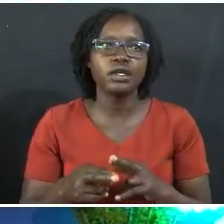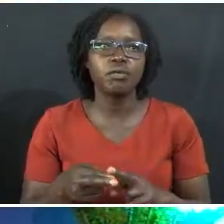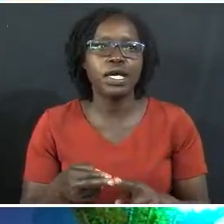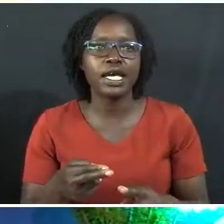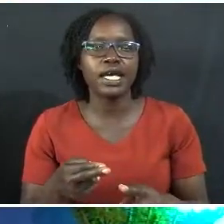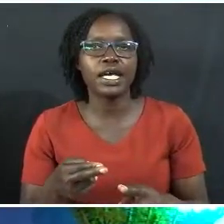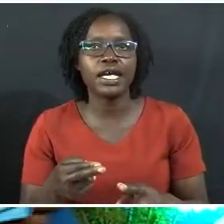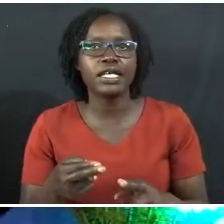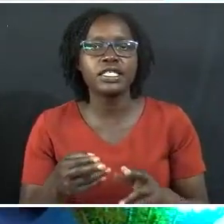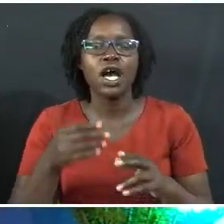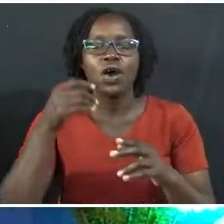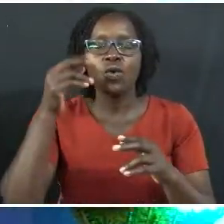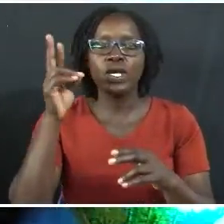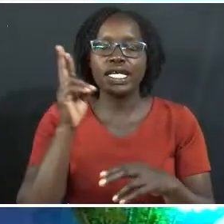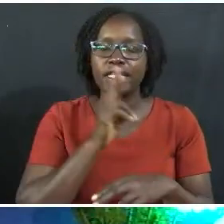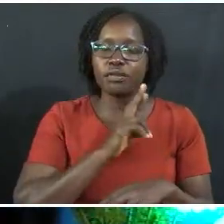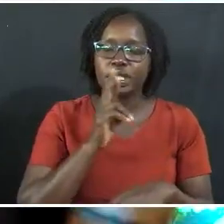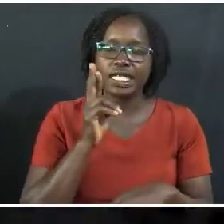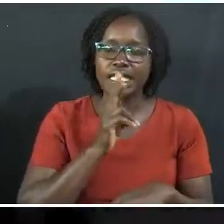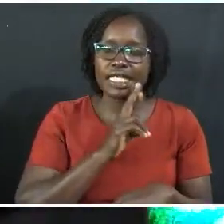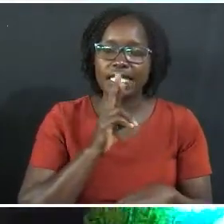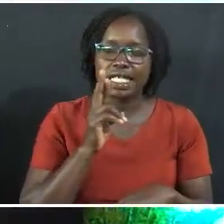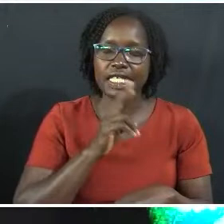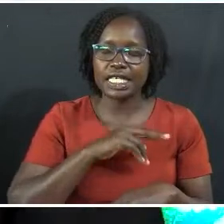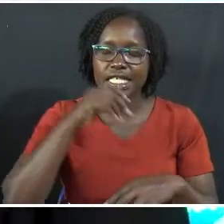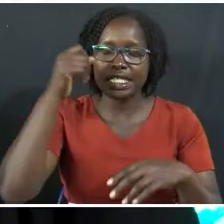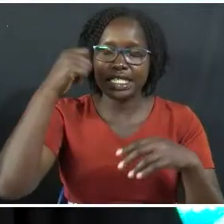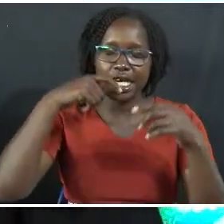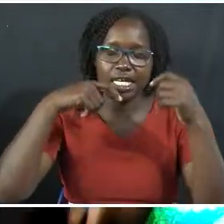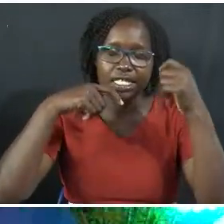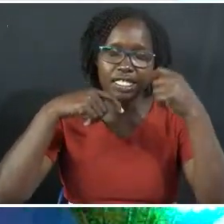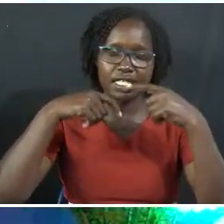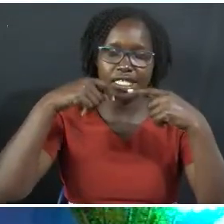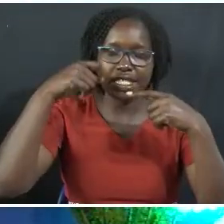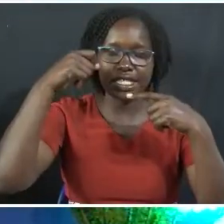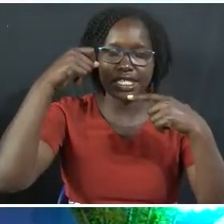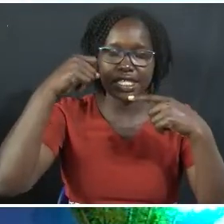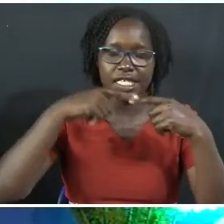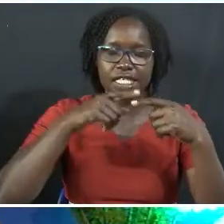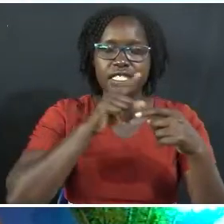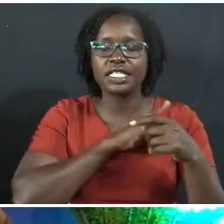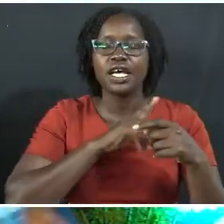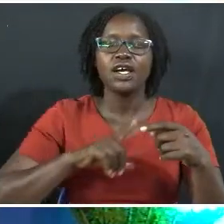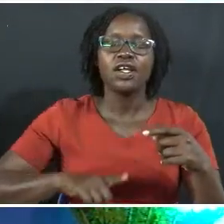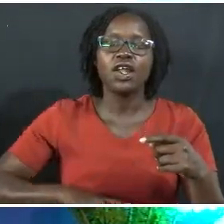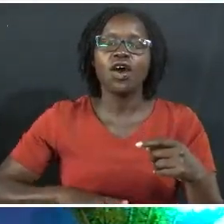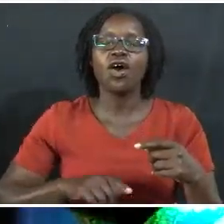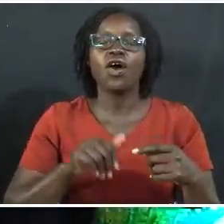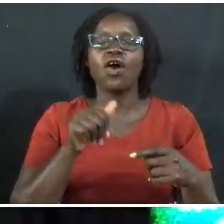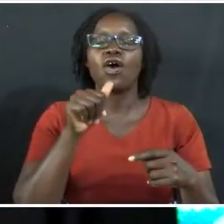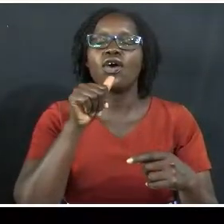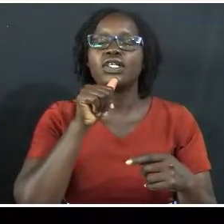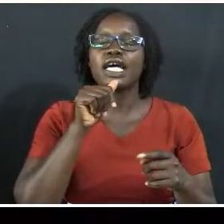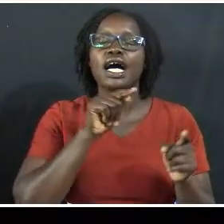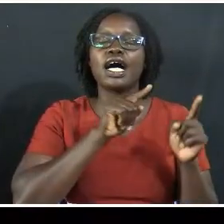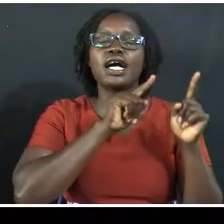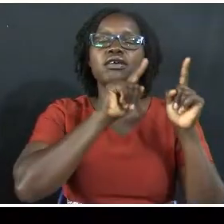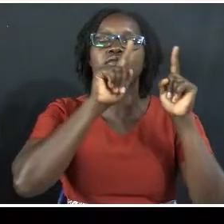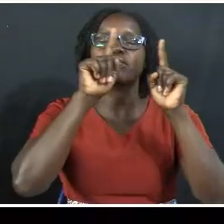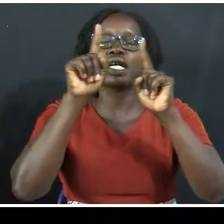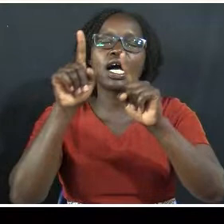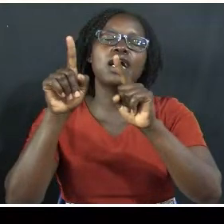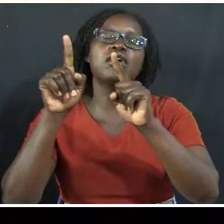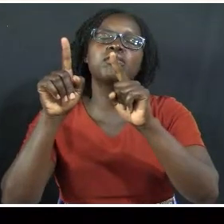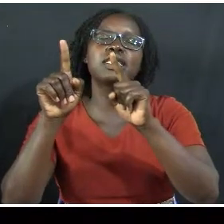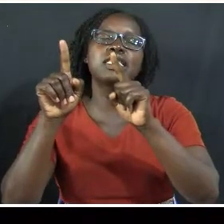say, Lord, I rededicate my life to you. From today onwards, I want to be a better